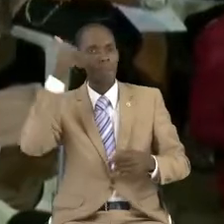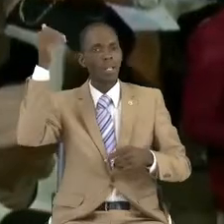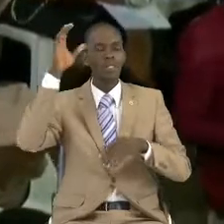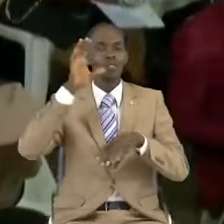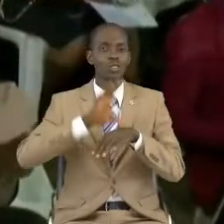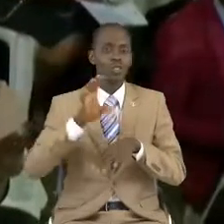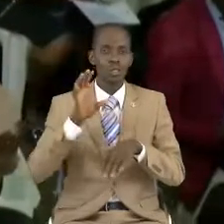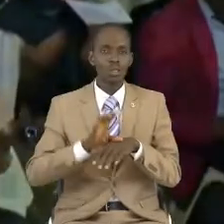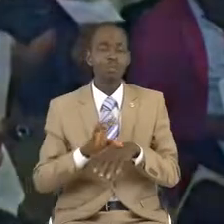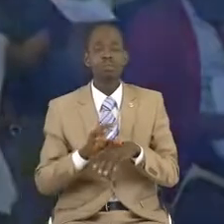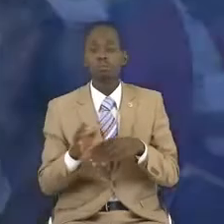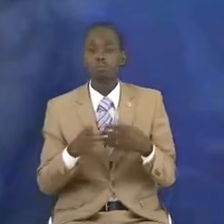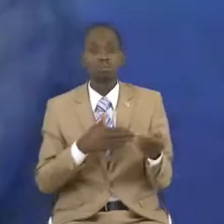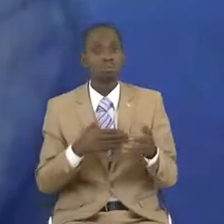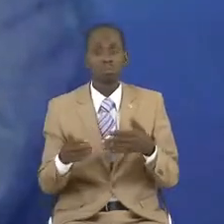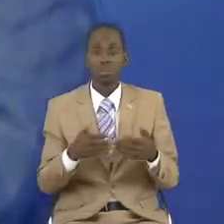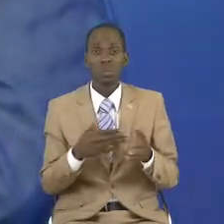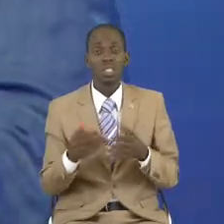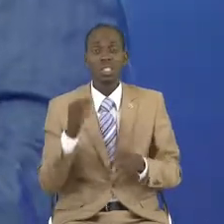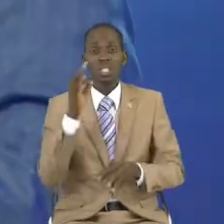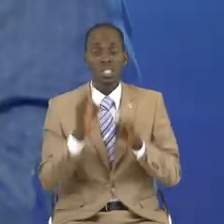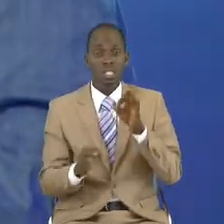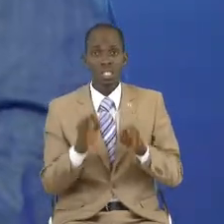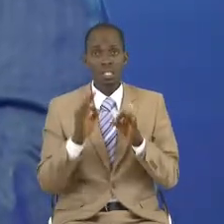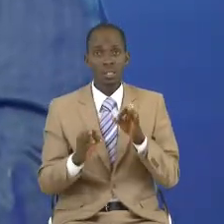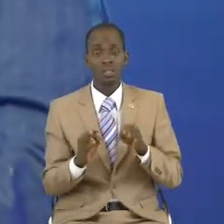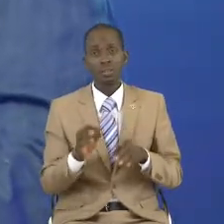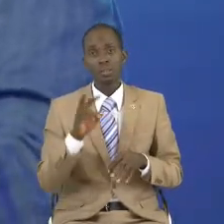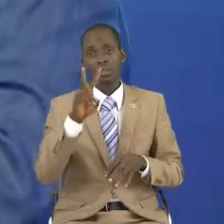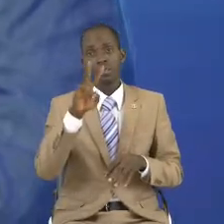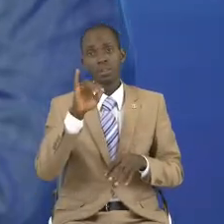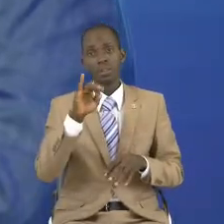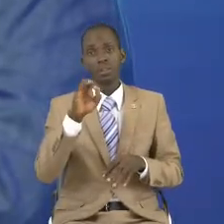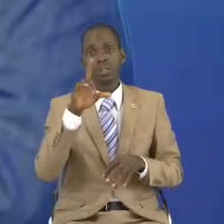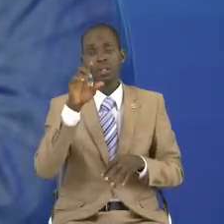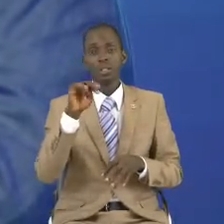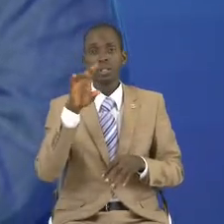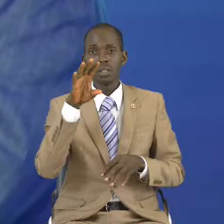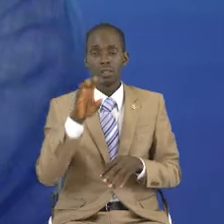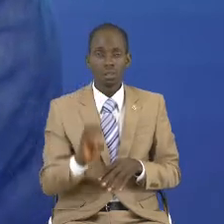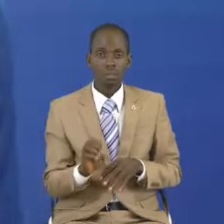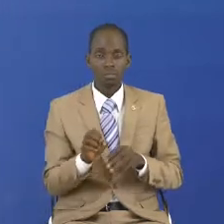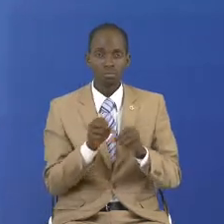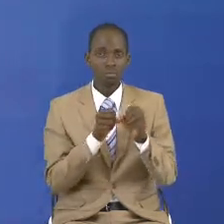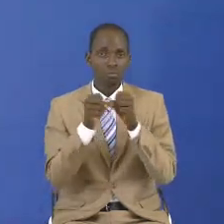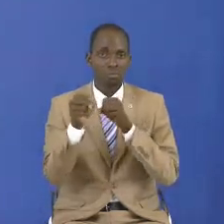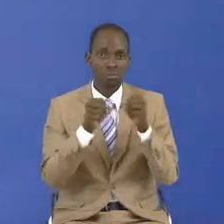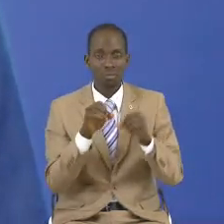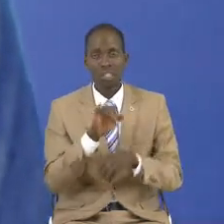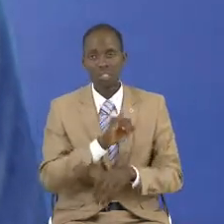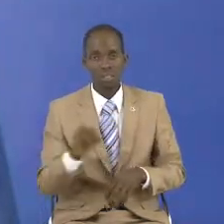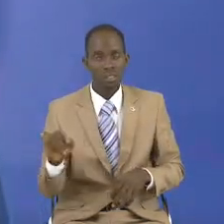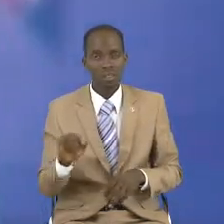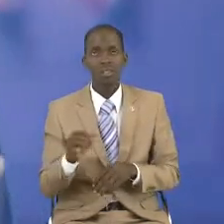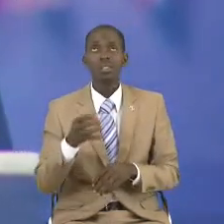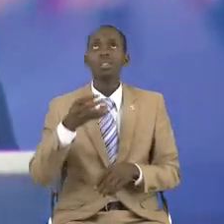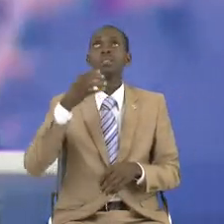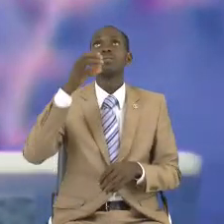if violence strife fighting drunkenness